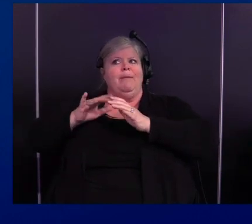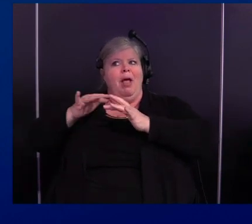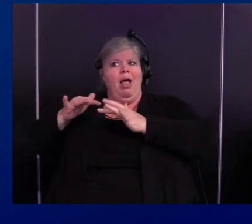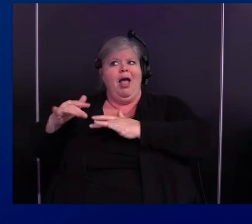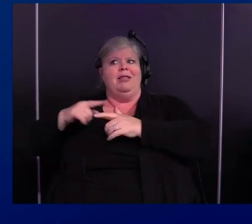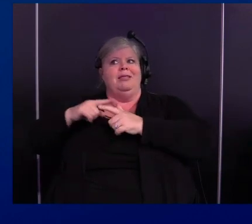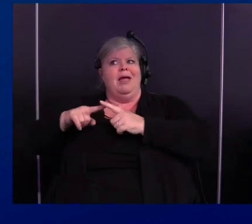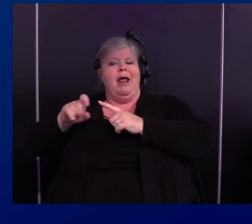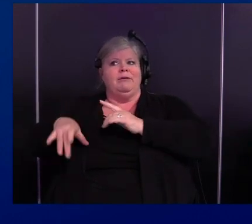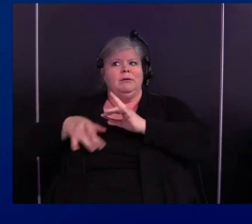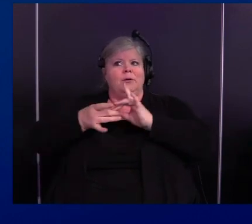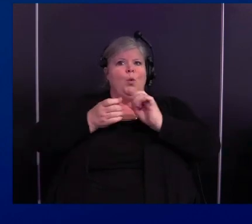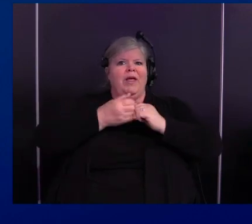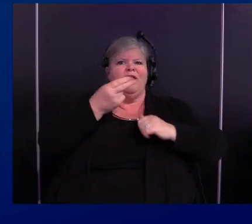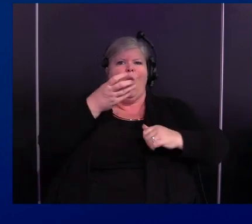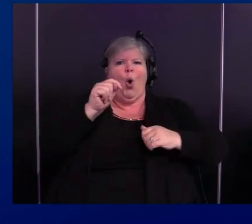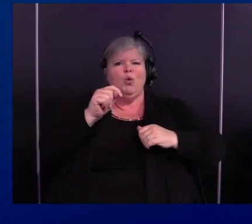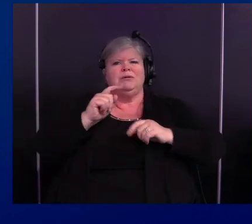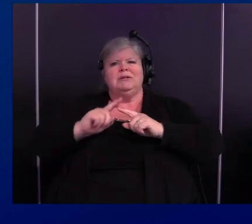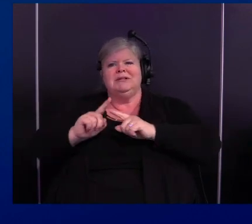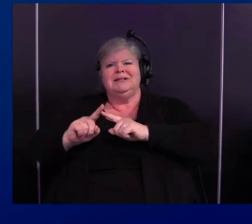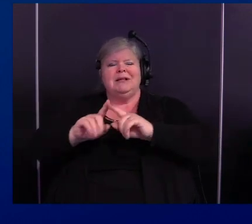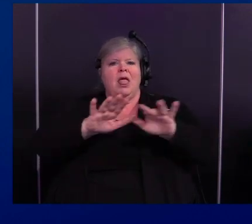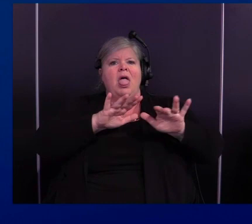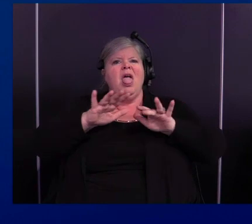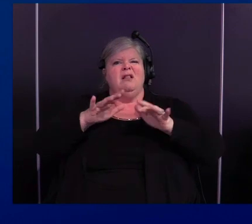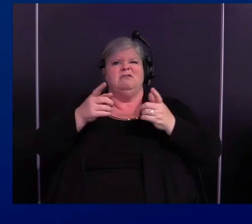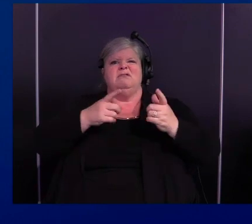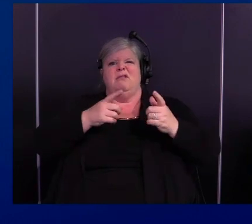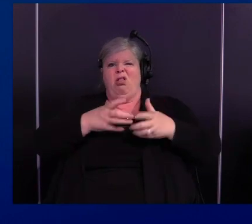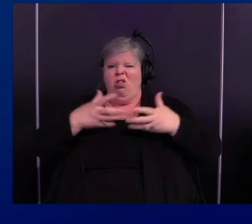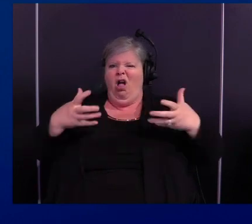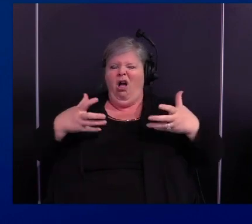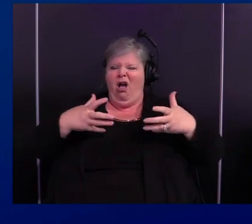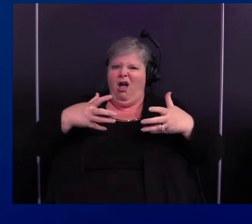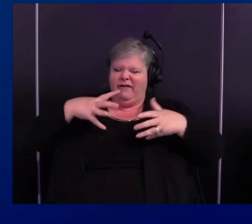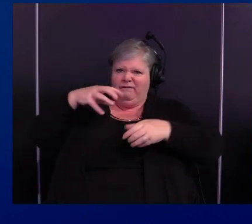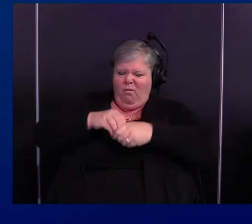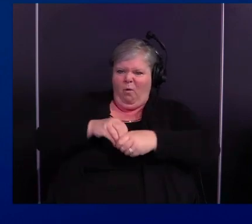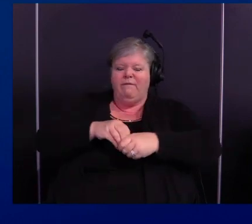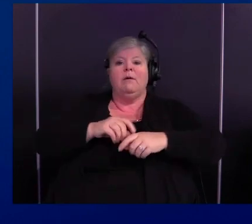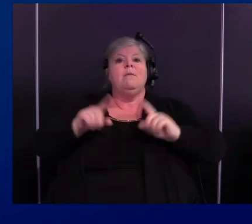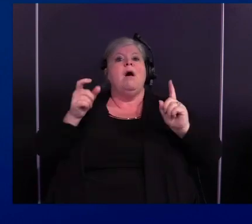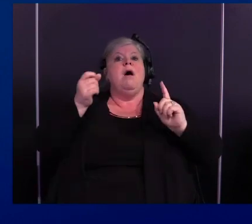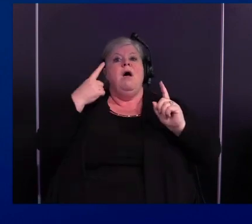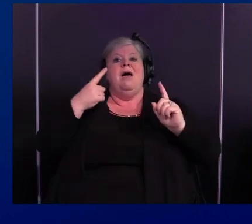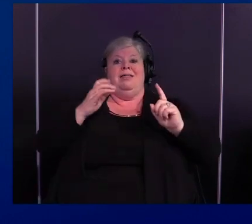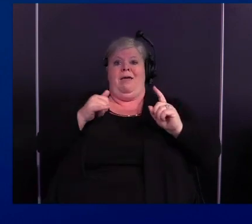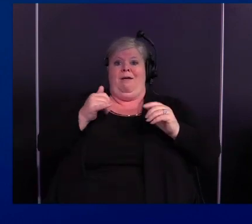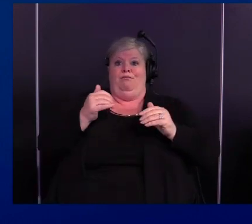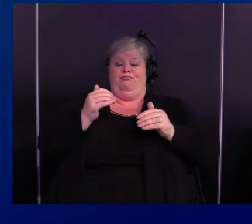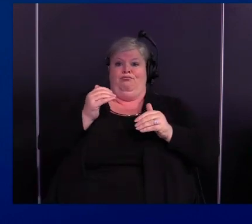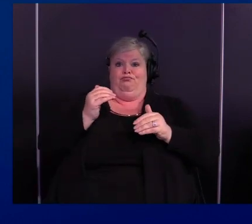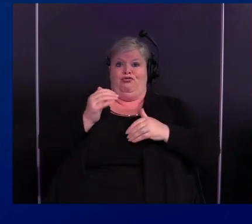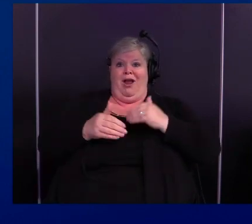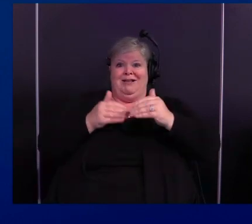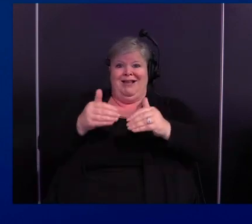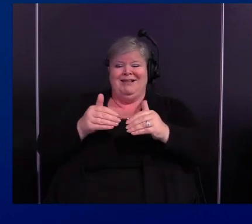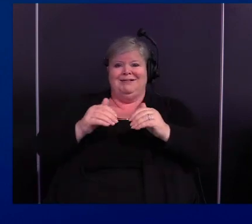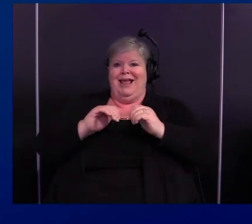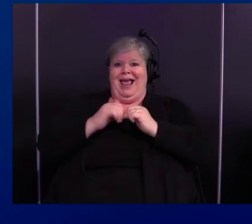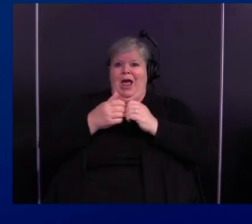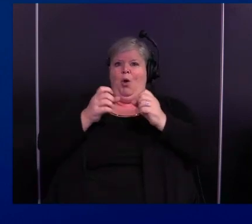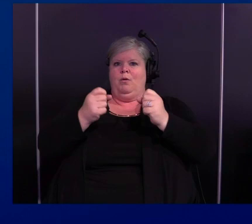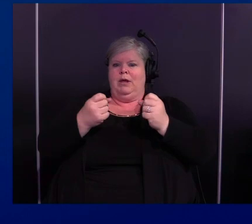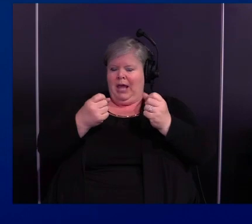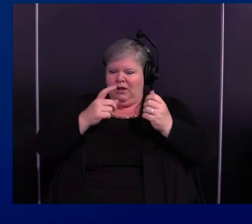onto the host. A cert issuer somewhere. Yeah, that's right. Yep. And so the way that whole process scales and runs a lot smoothly